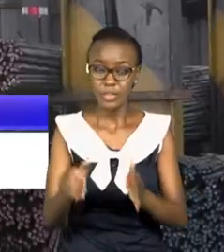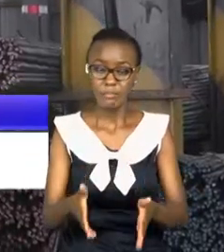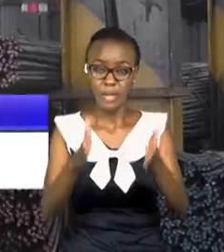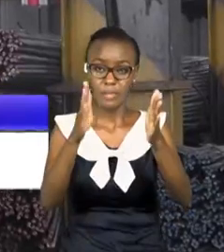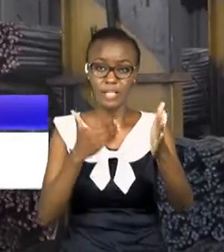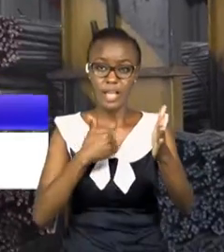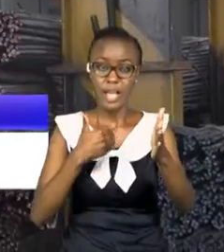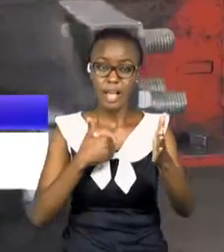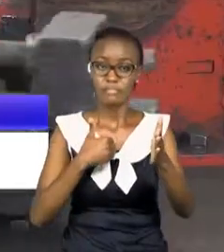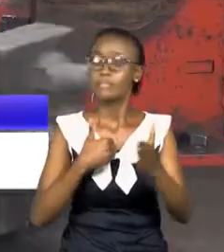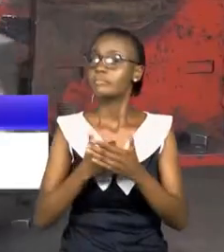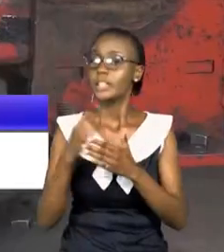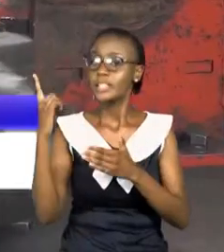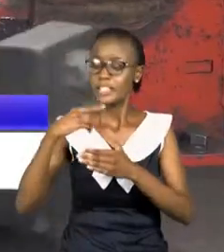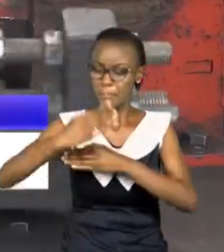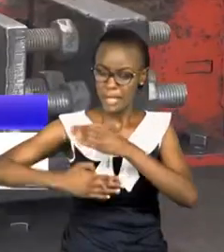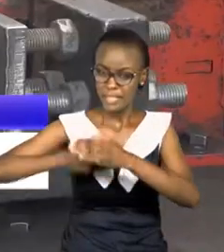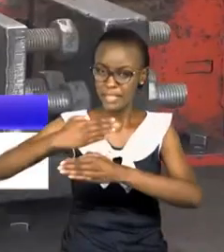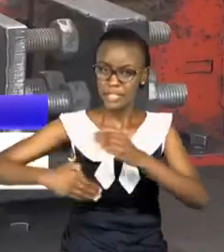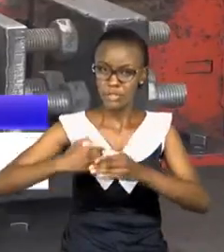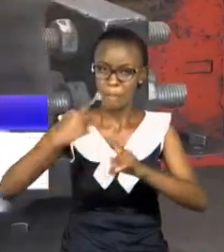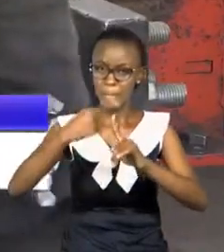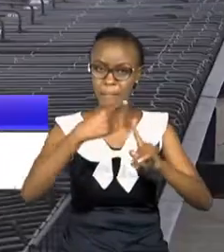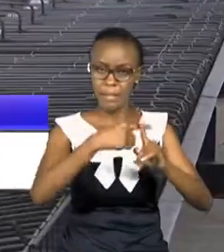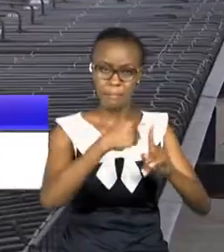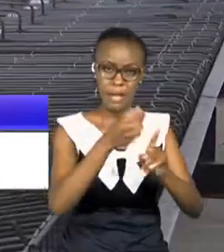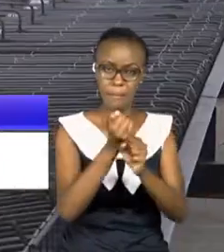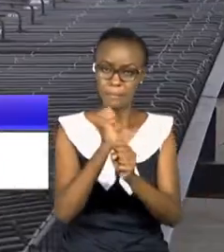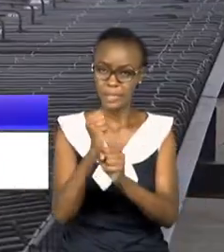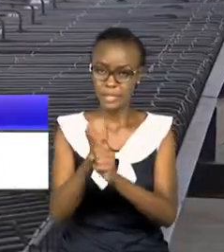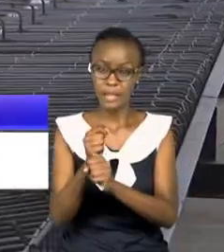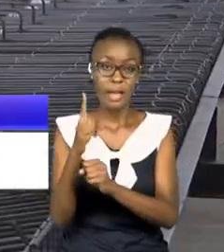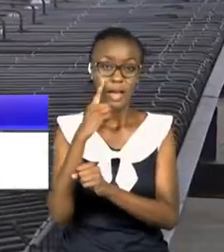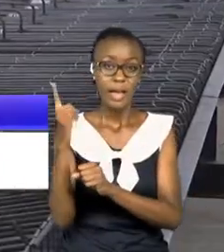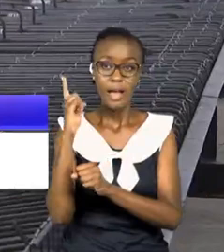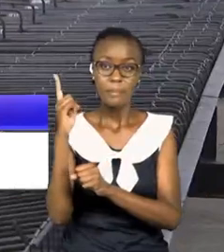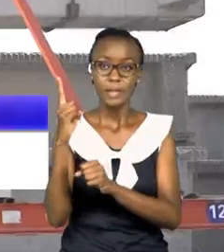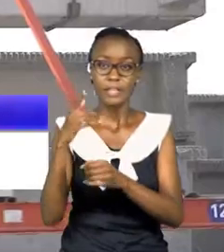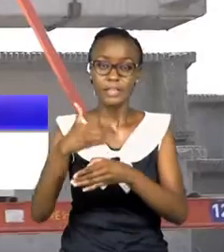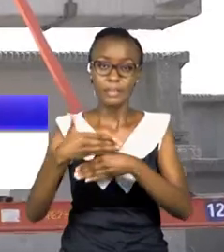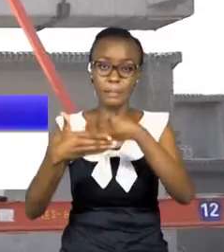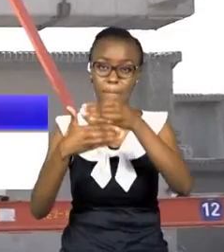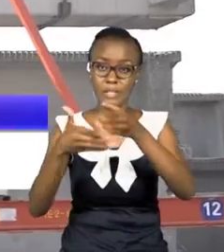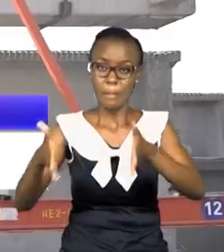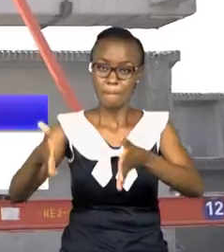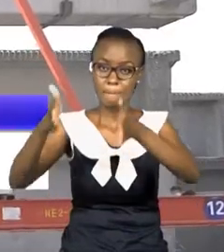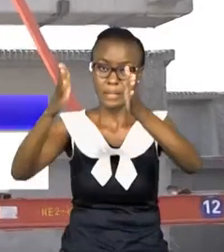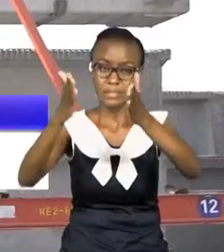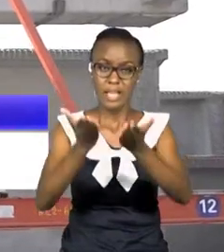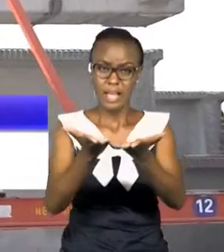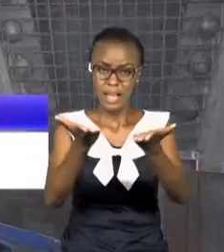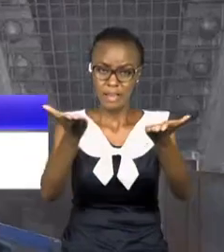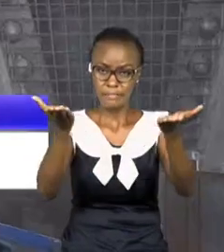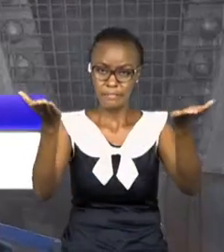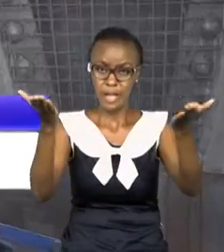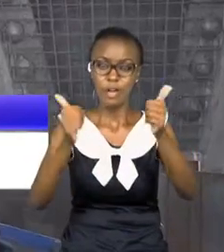power fabrication site where materials are generated. It is here where pillars, beams, and other material are